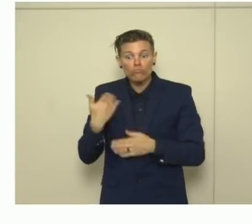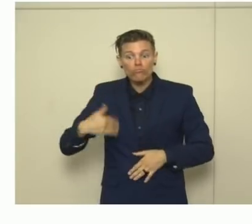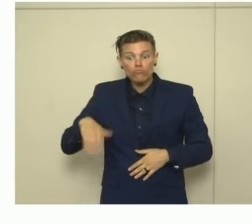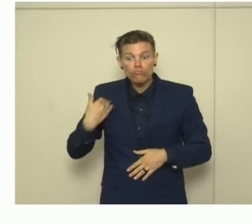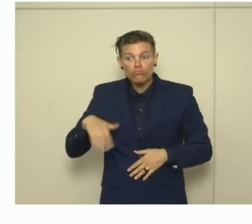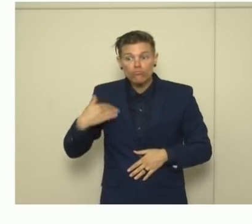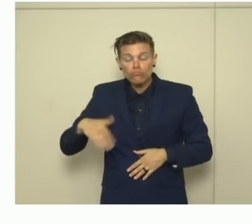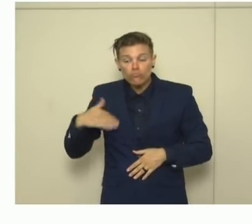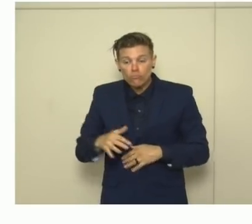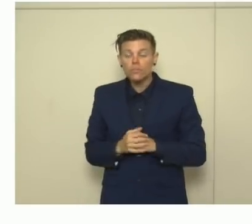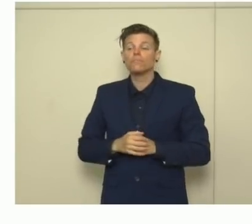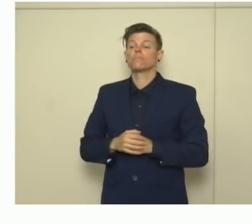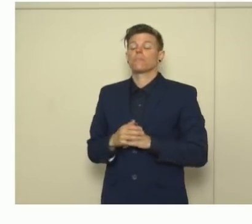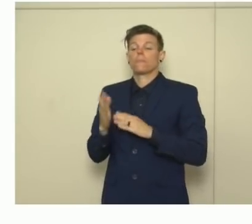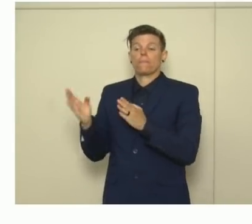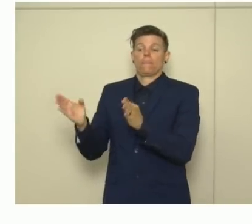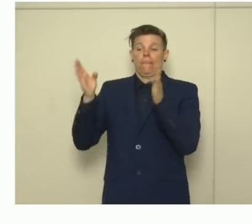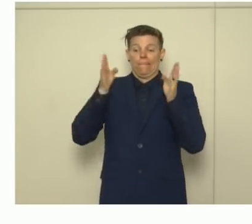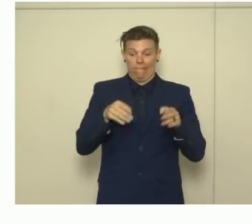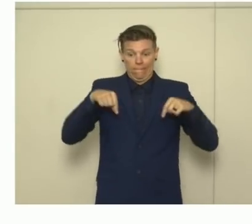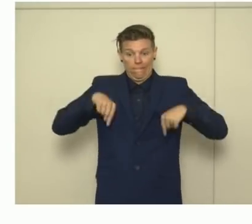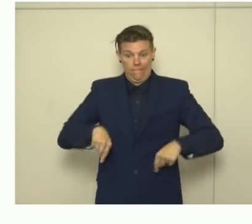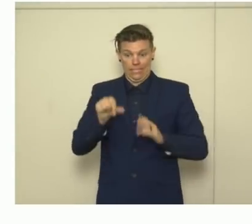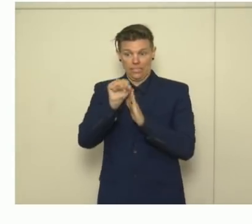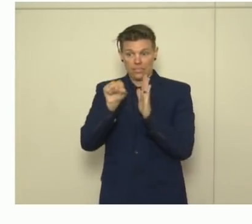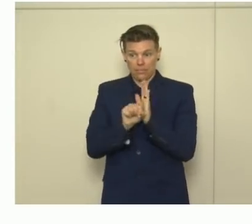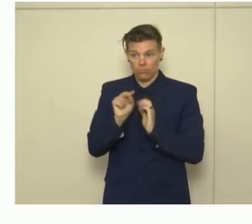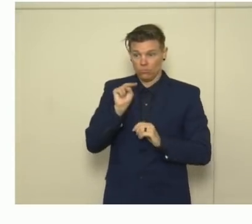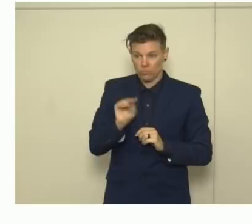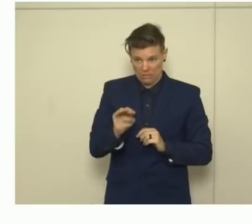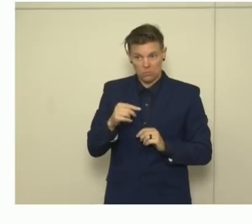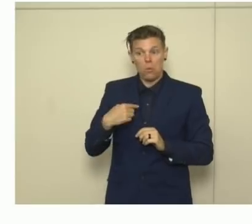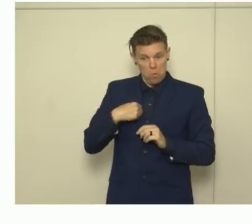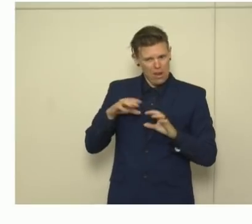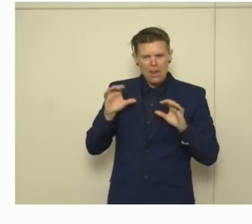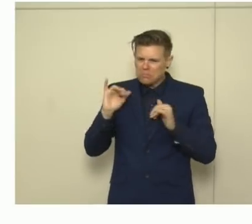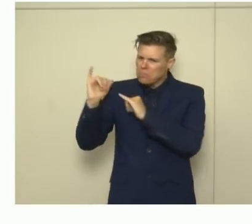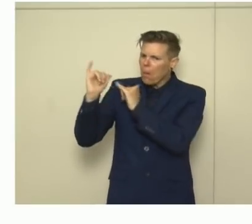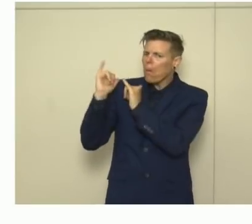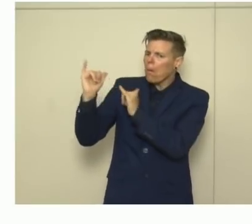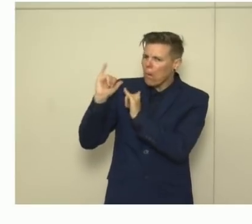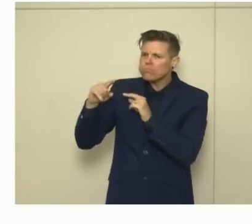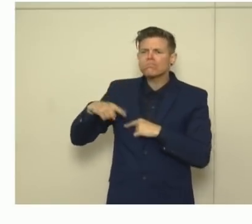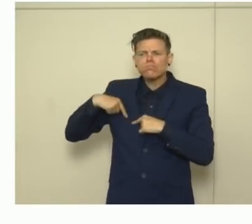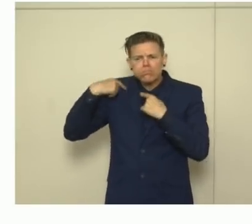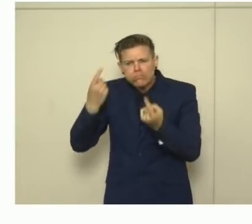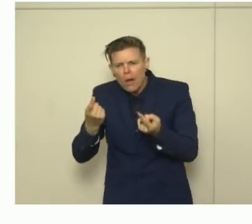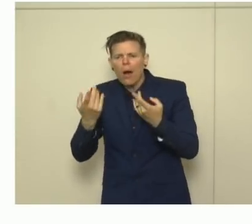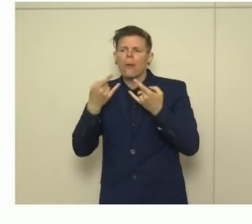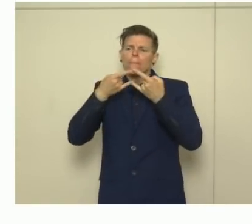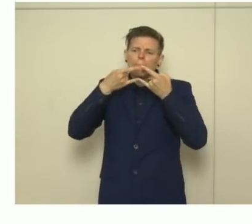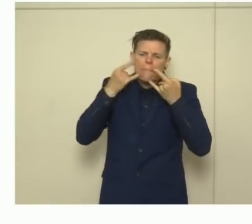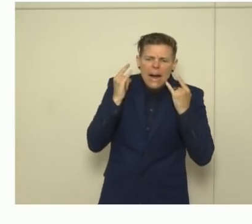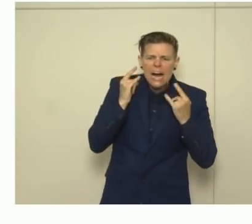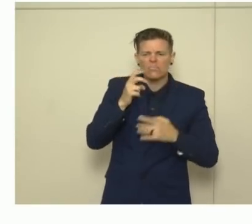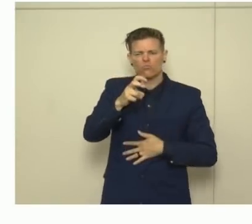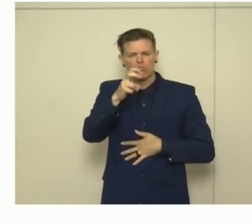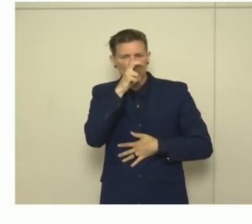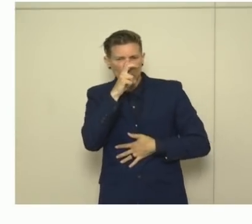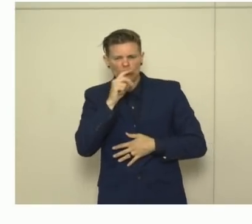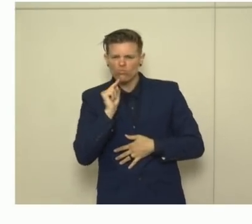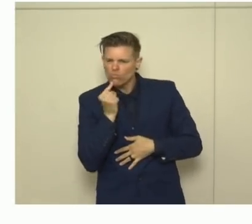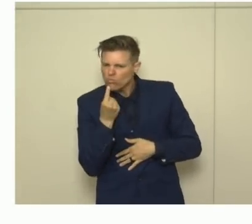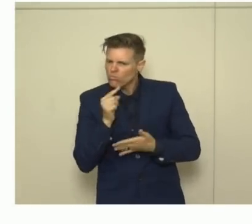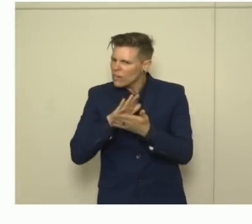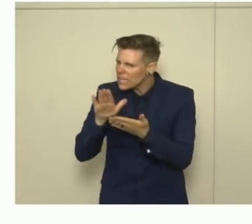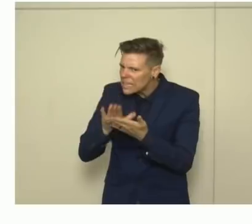started doing all these things and then some early in the pandemic. And so you can read these things, but we have kids